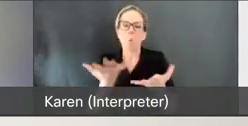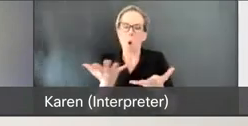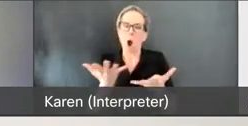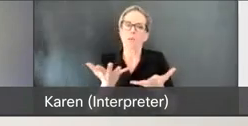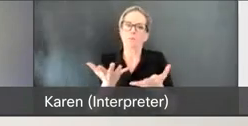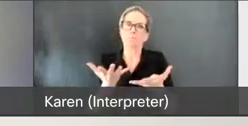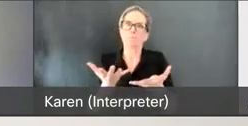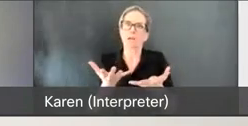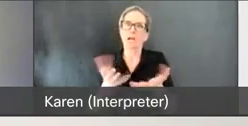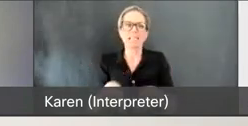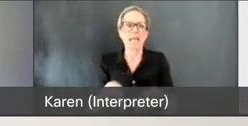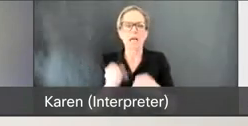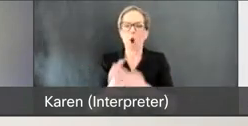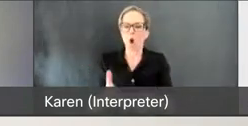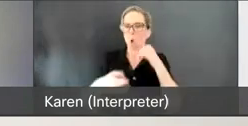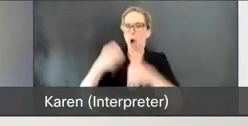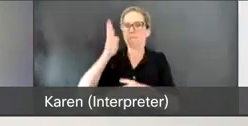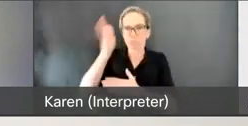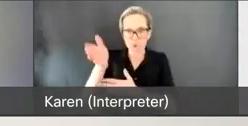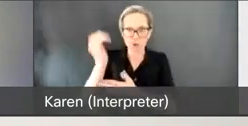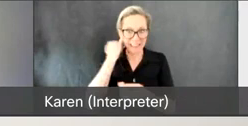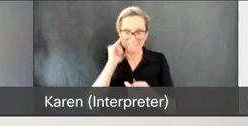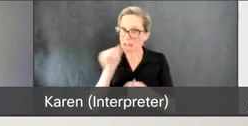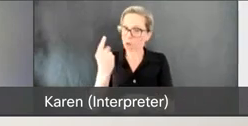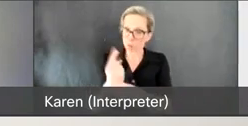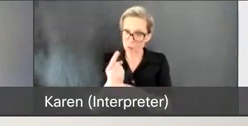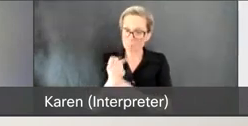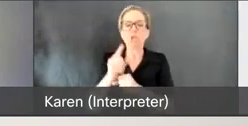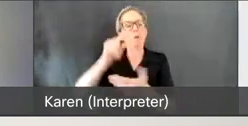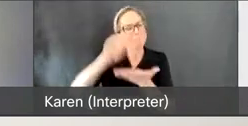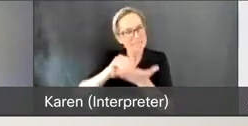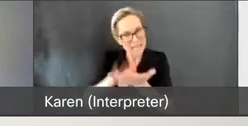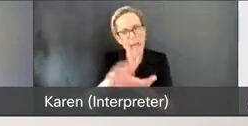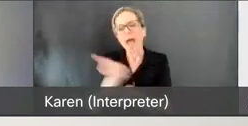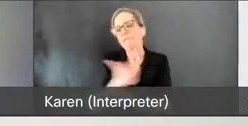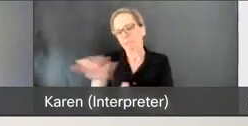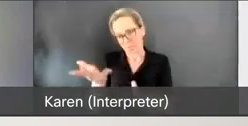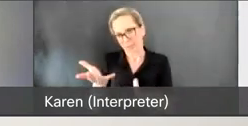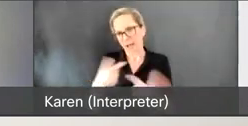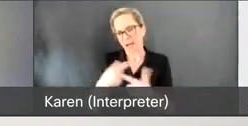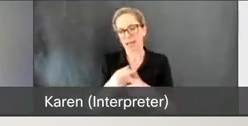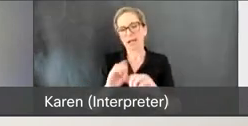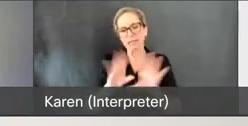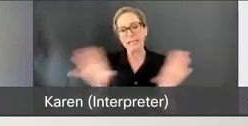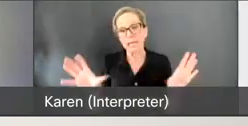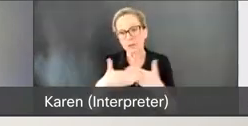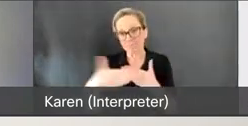down the road if you didn't get it, and make sure that's spelled out in your contract.